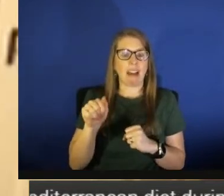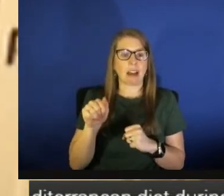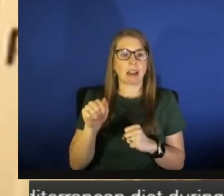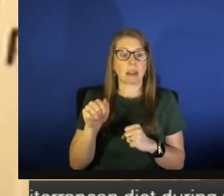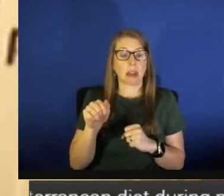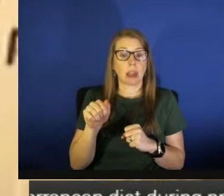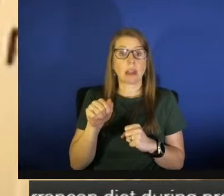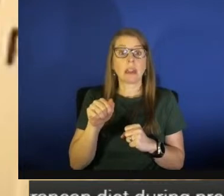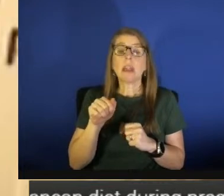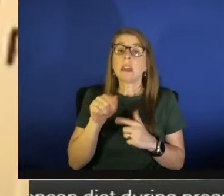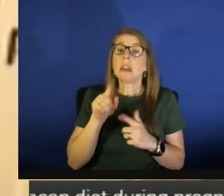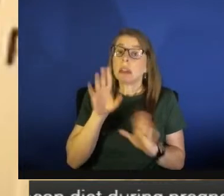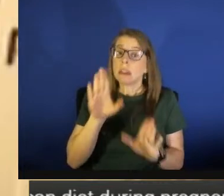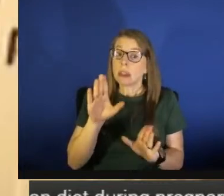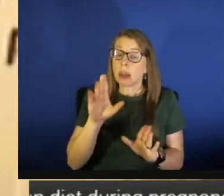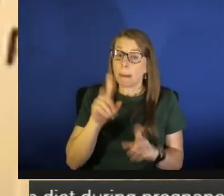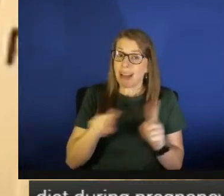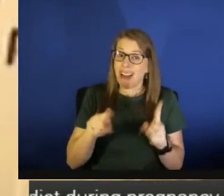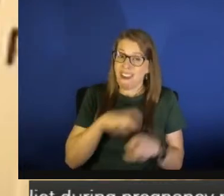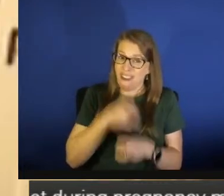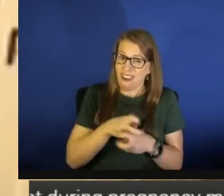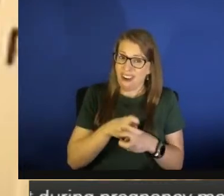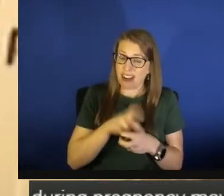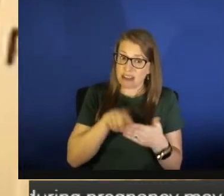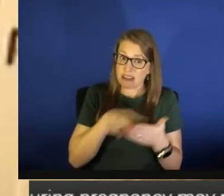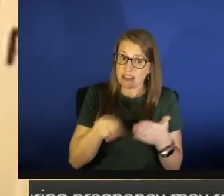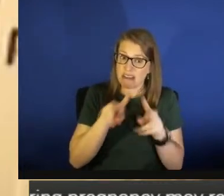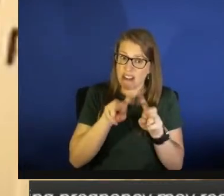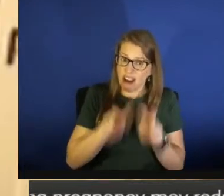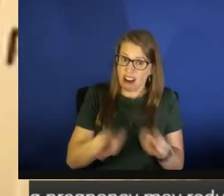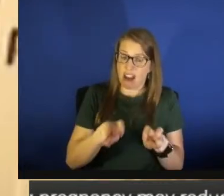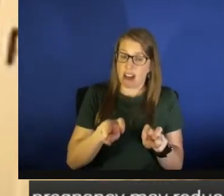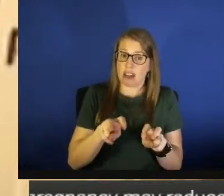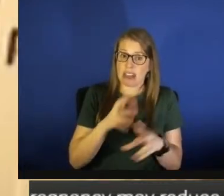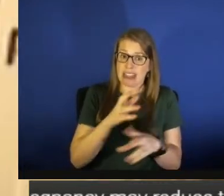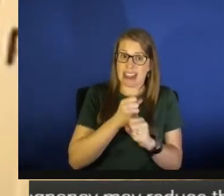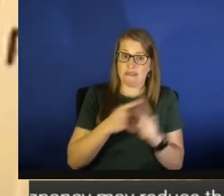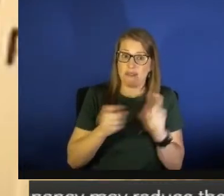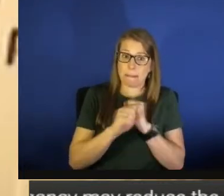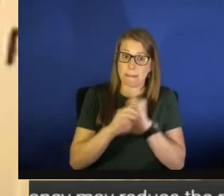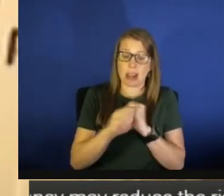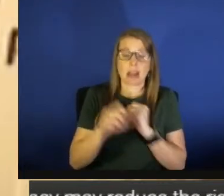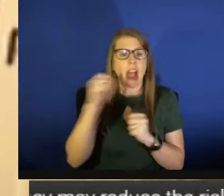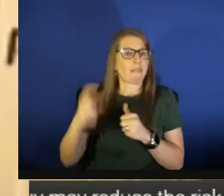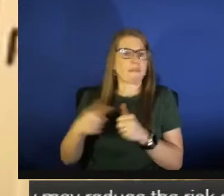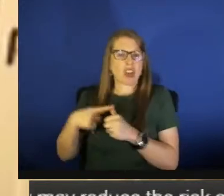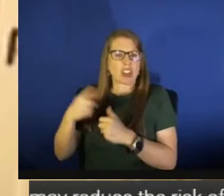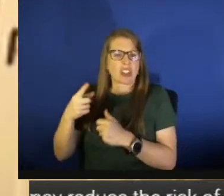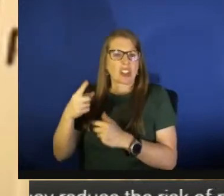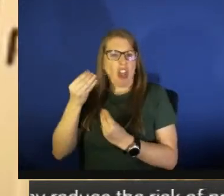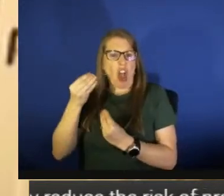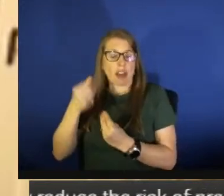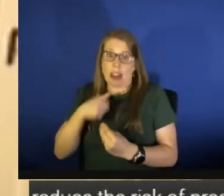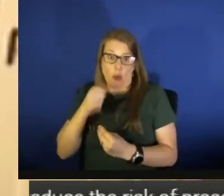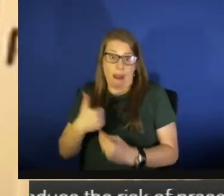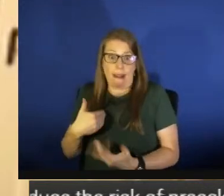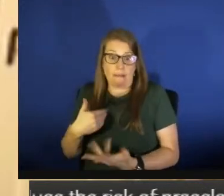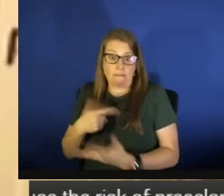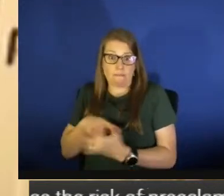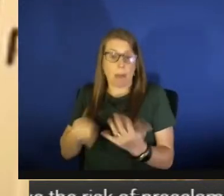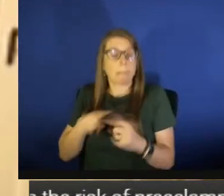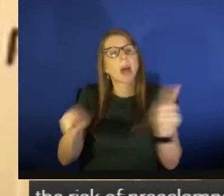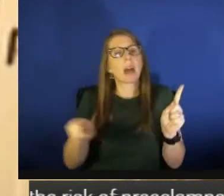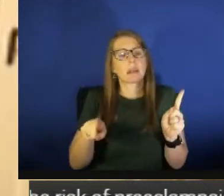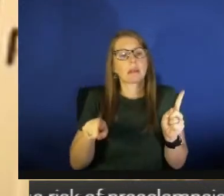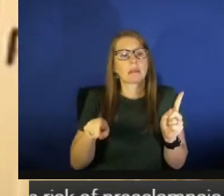examine what you're getting from the media. And this is not an original thought because I don't have those, but everybody is